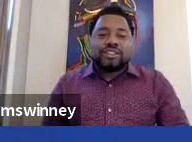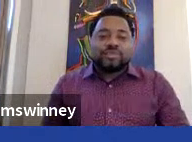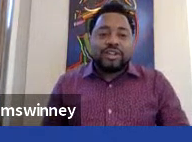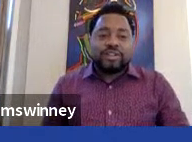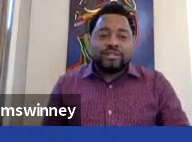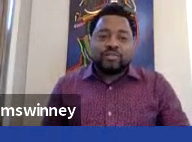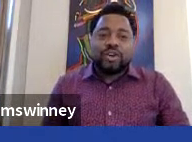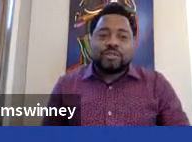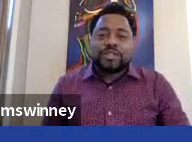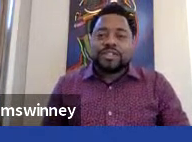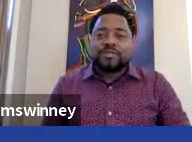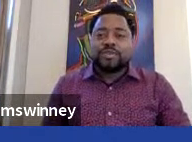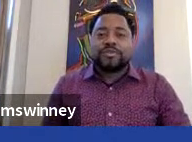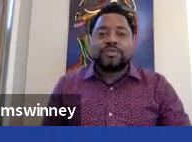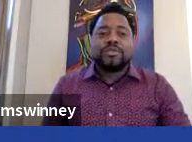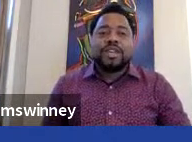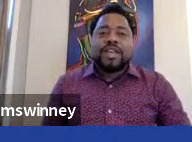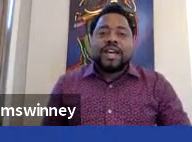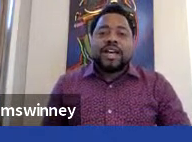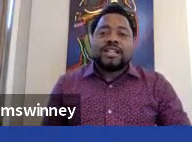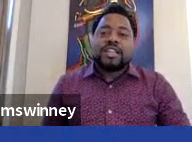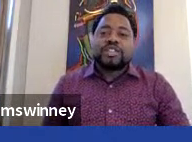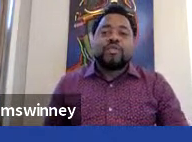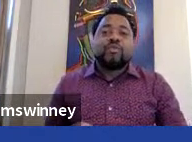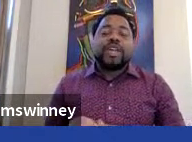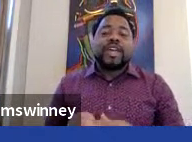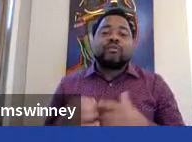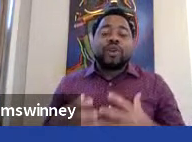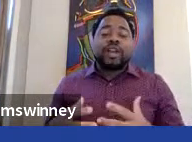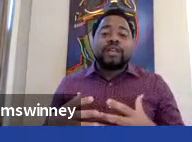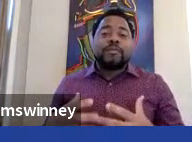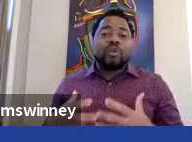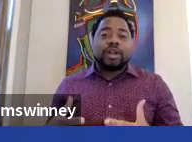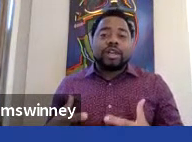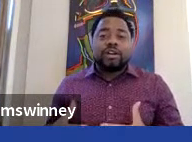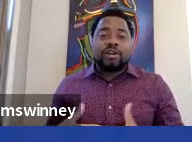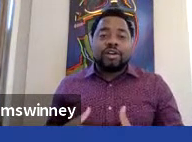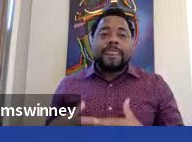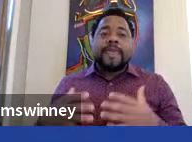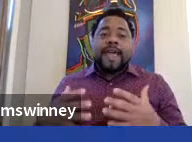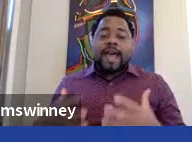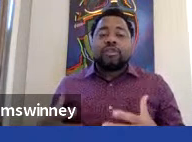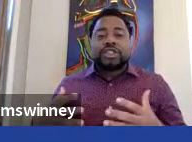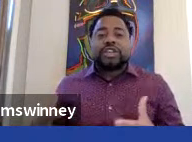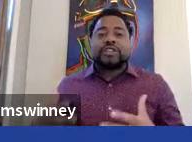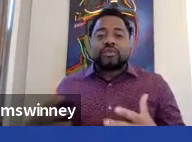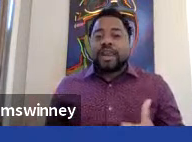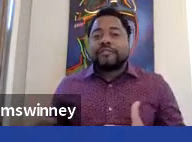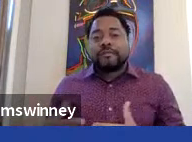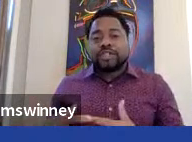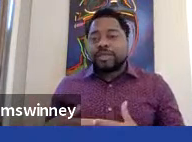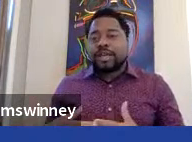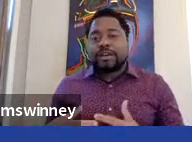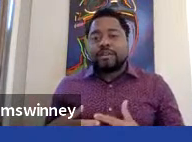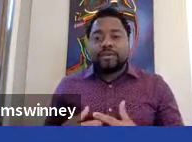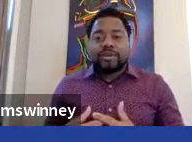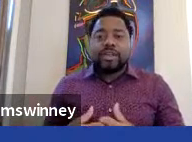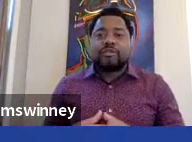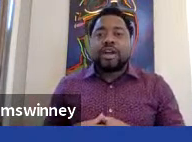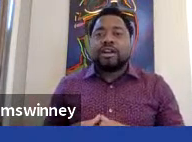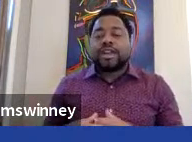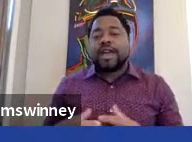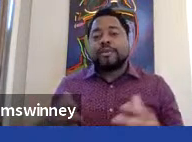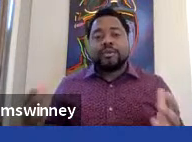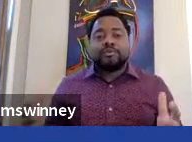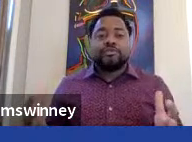in your heart as well. Welcome to this beautiful session where we have really been working on how do we share the right information with our